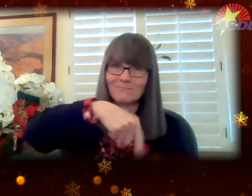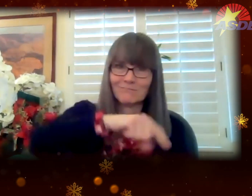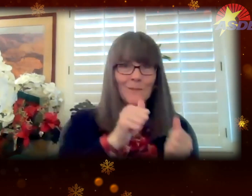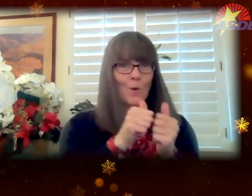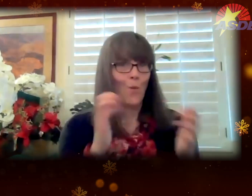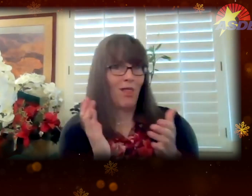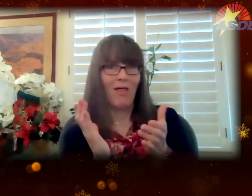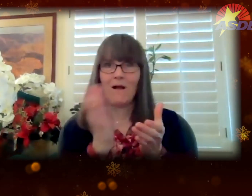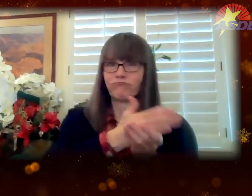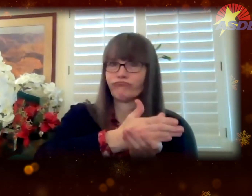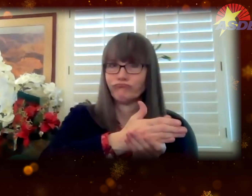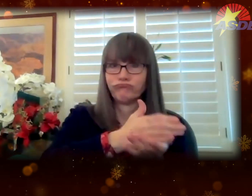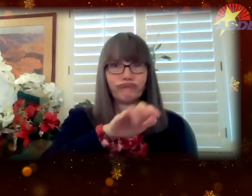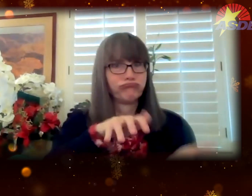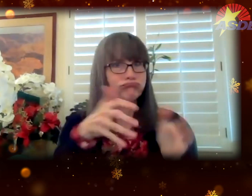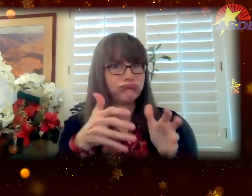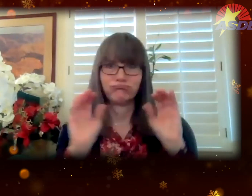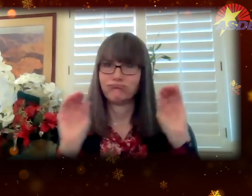interruption.